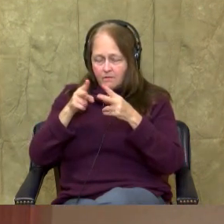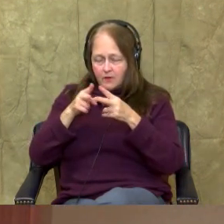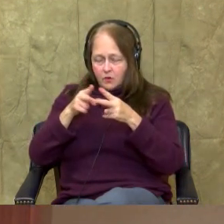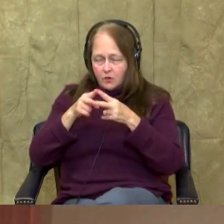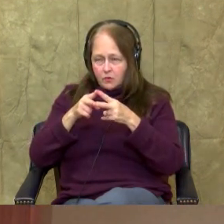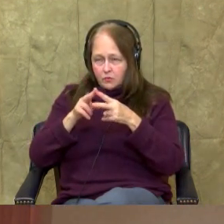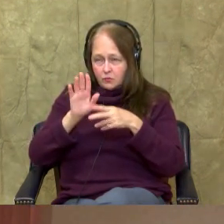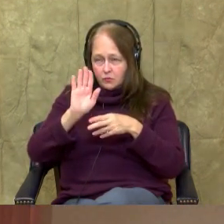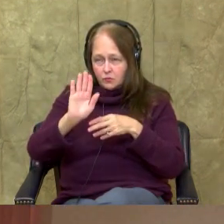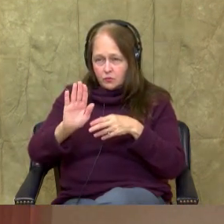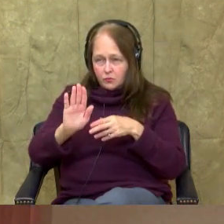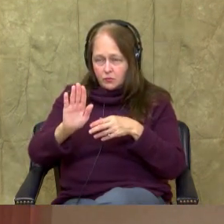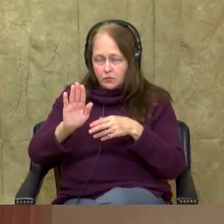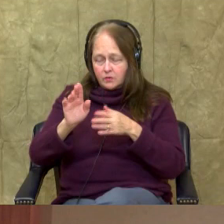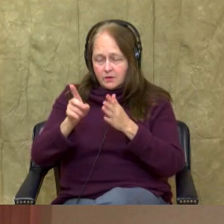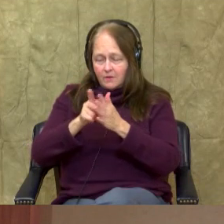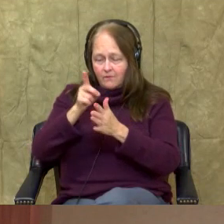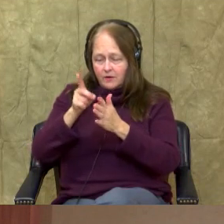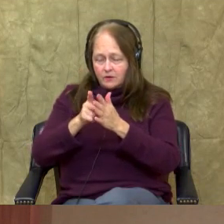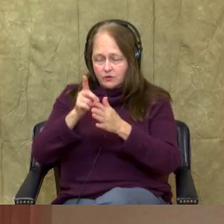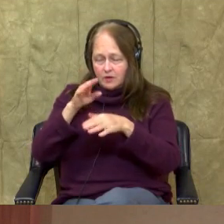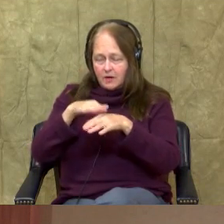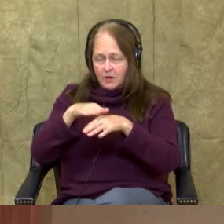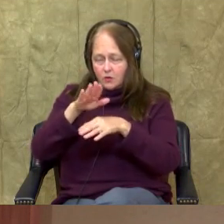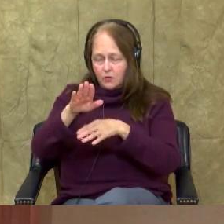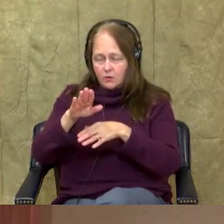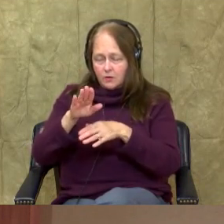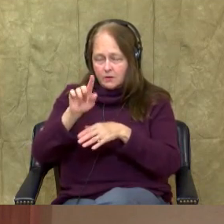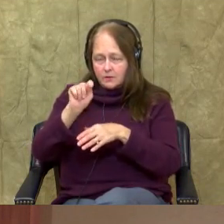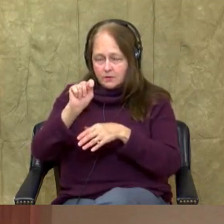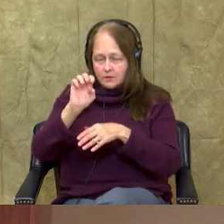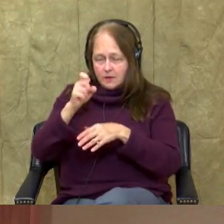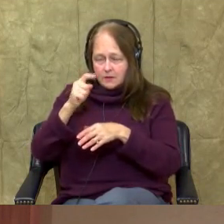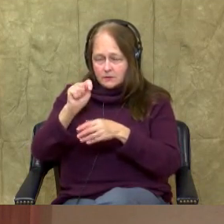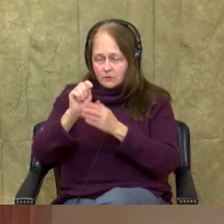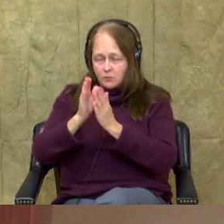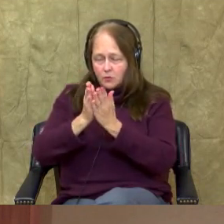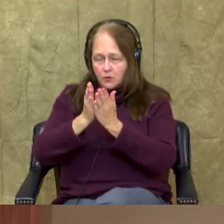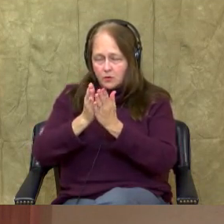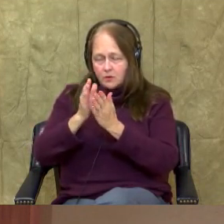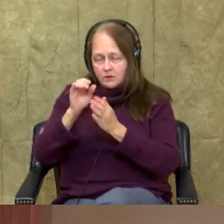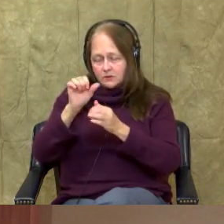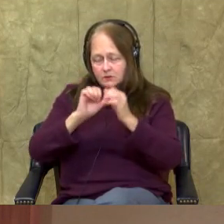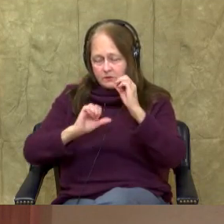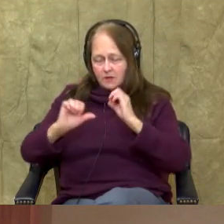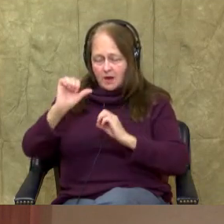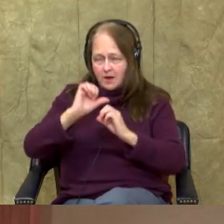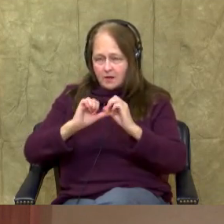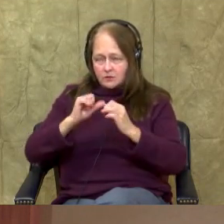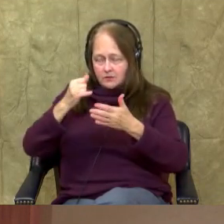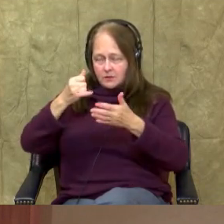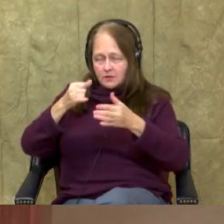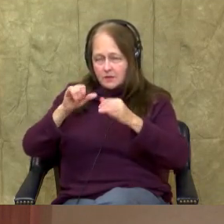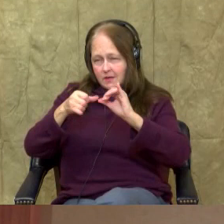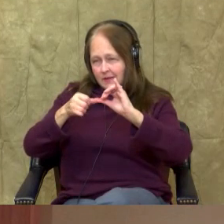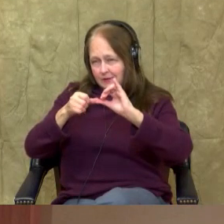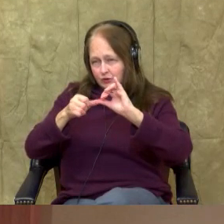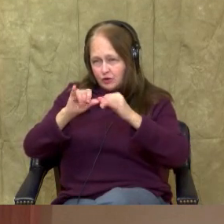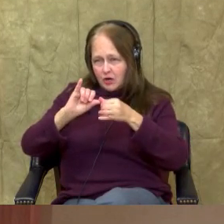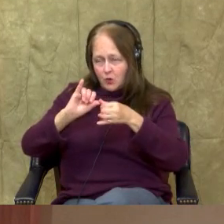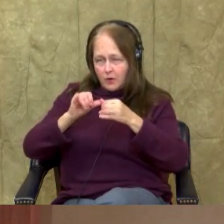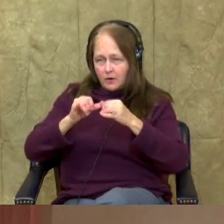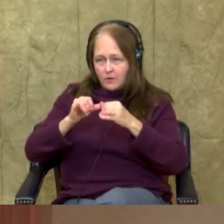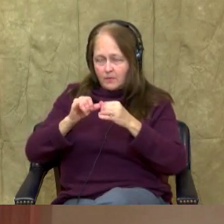like your textbook definitions. The ones that would might come from science or engineering or math or